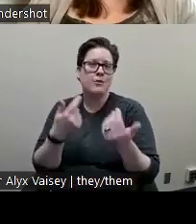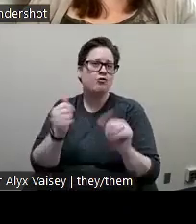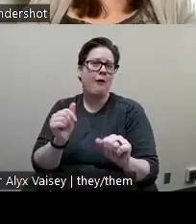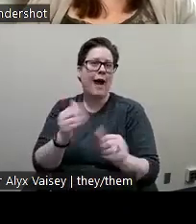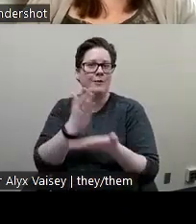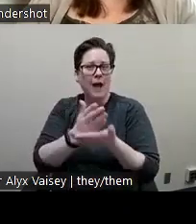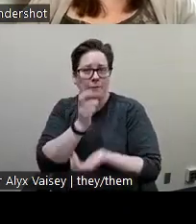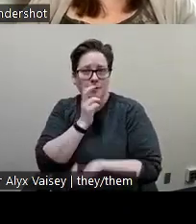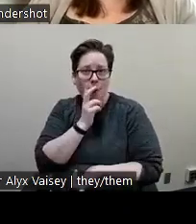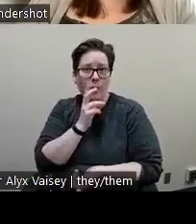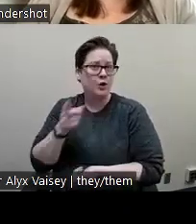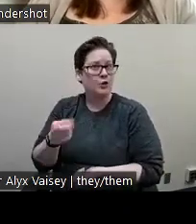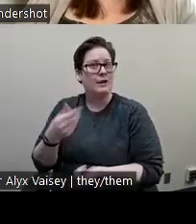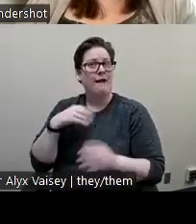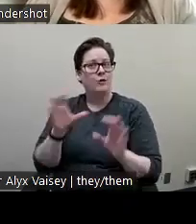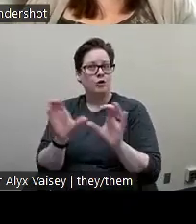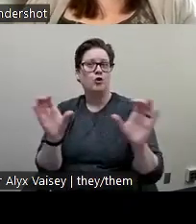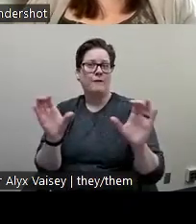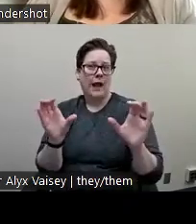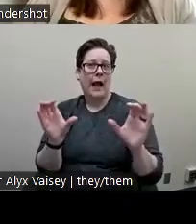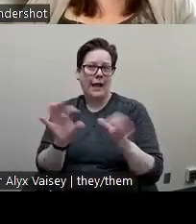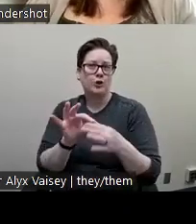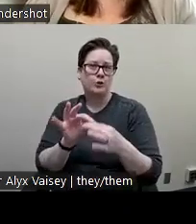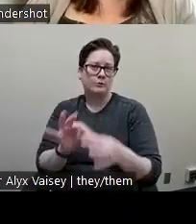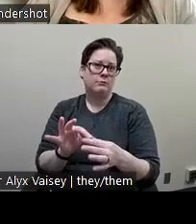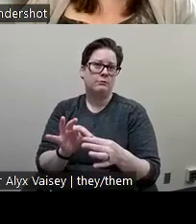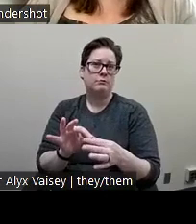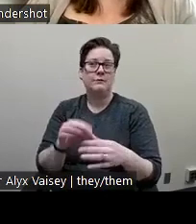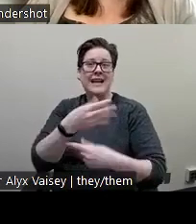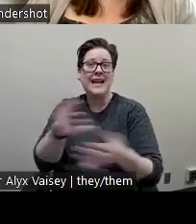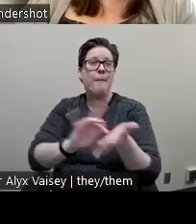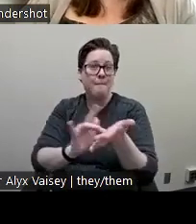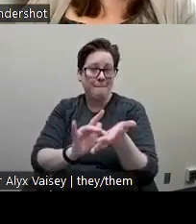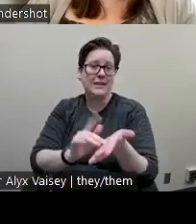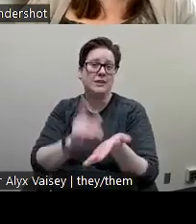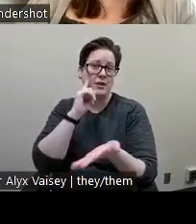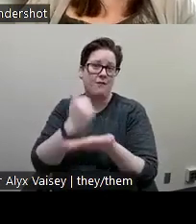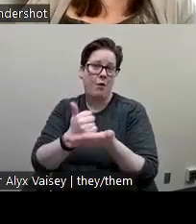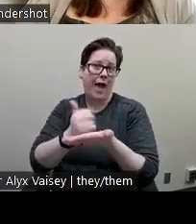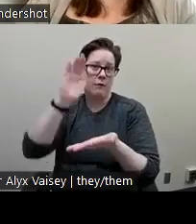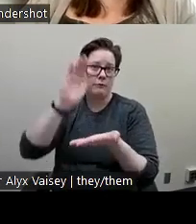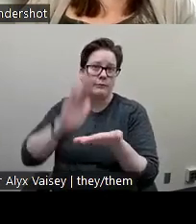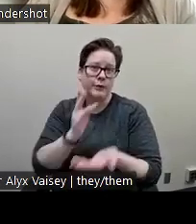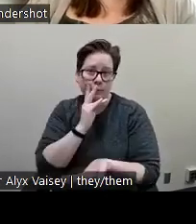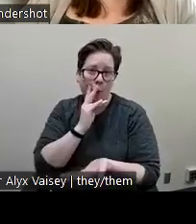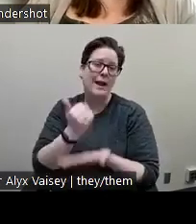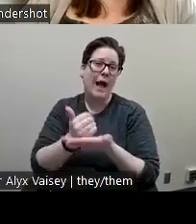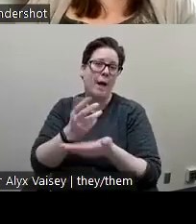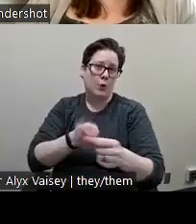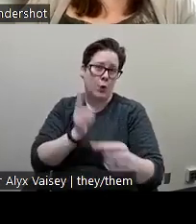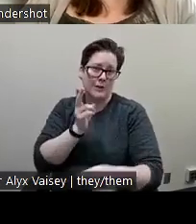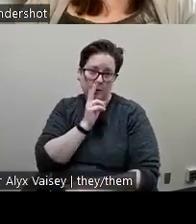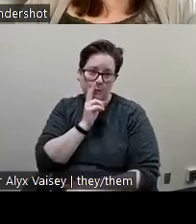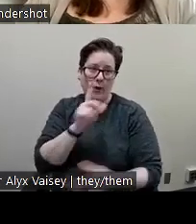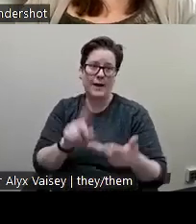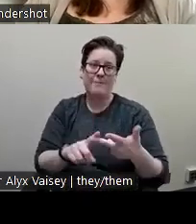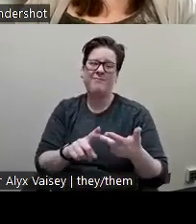and she's actually certified to give medications and talk through that. Moderation of alcohol